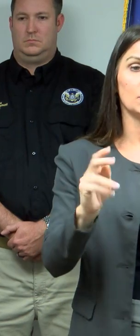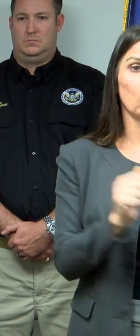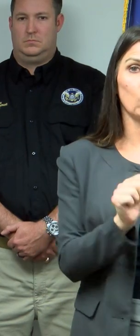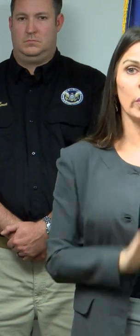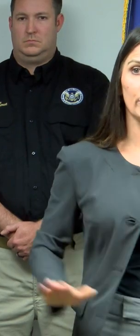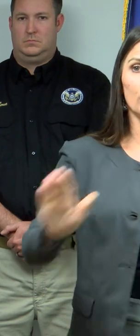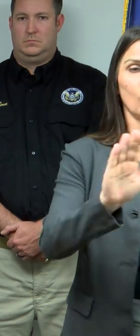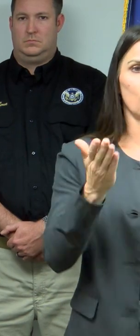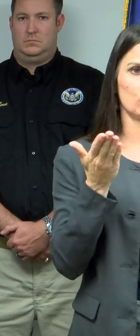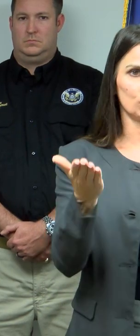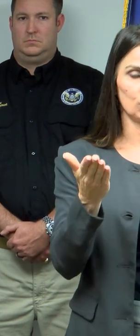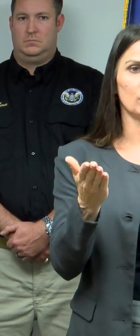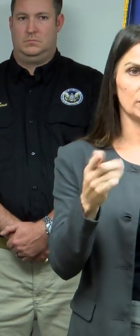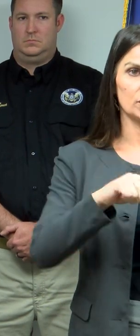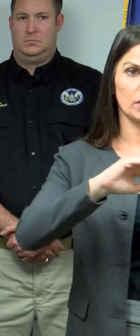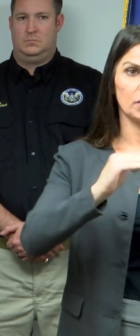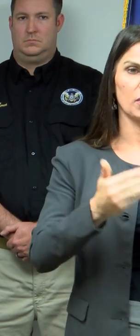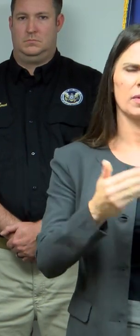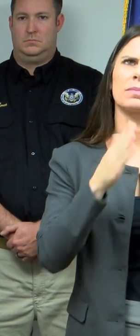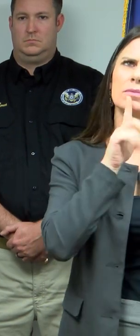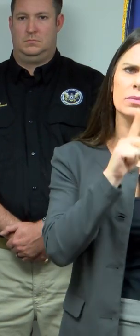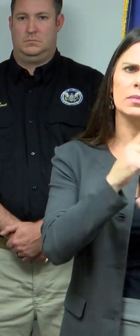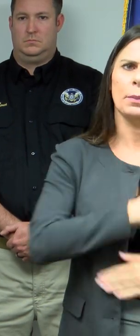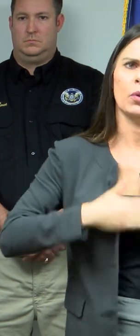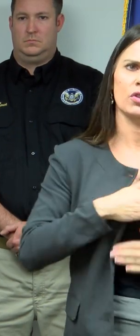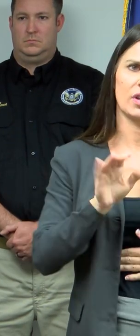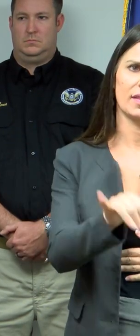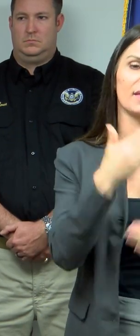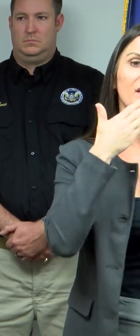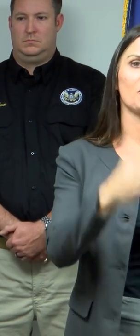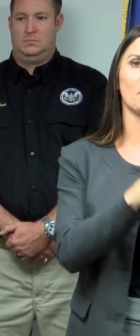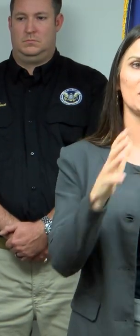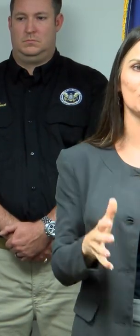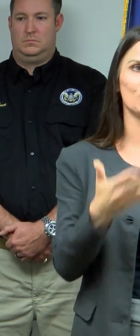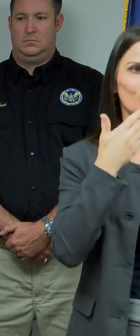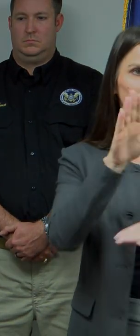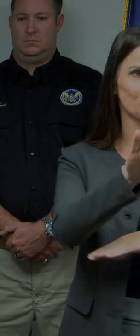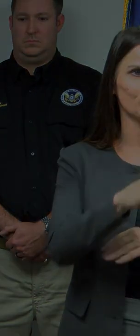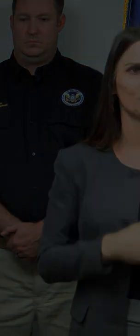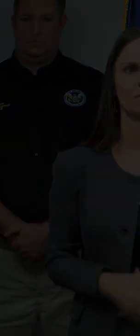to the community, and I greatly appreciate it with that, thank you very much. Good afternoon.